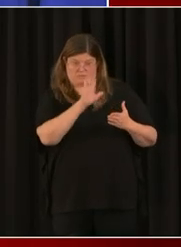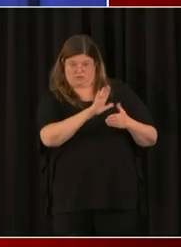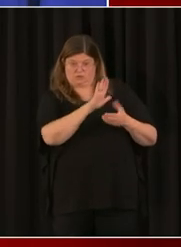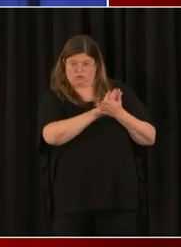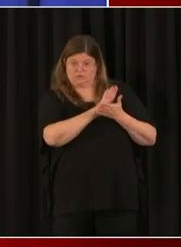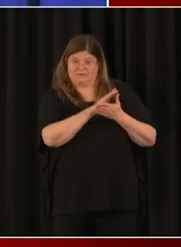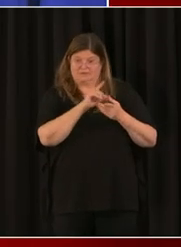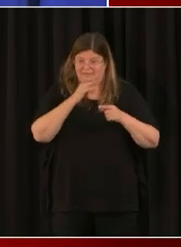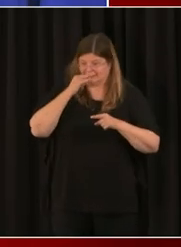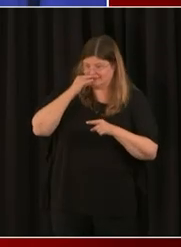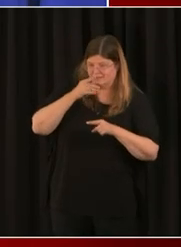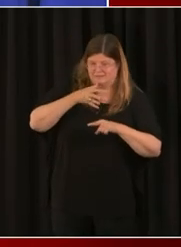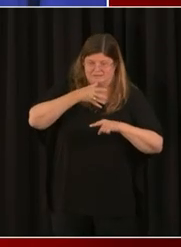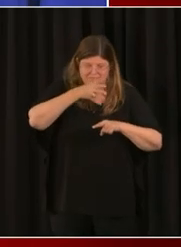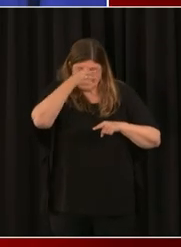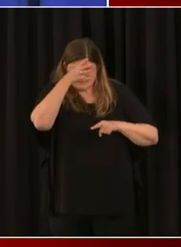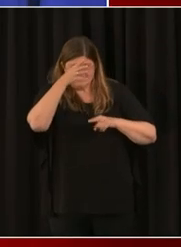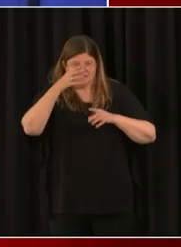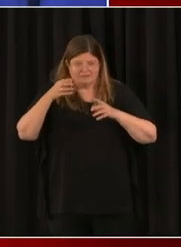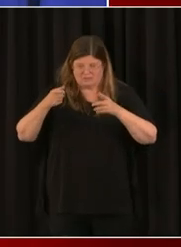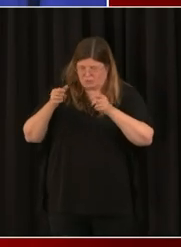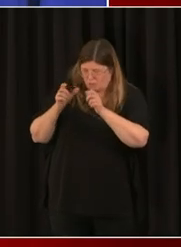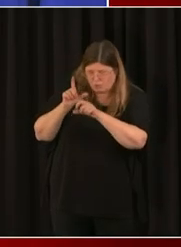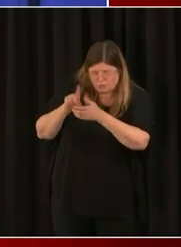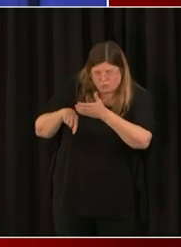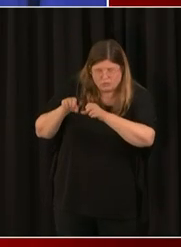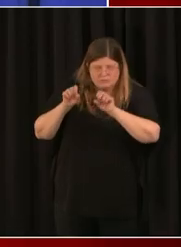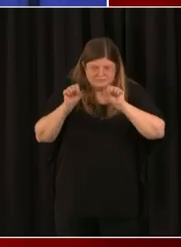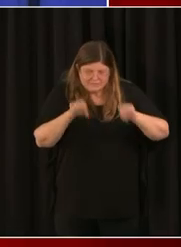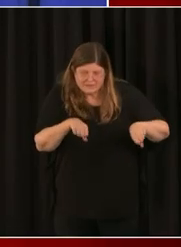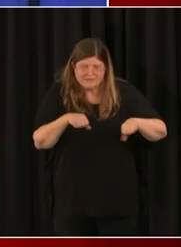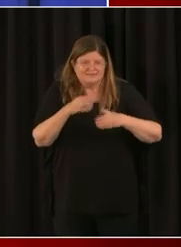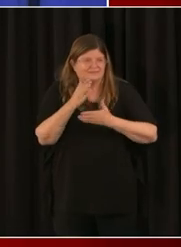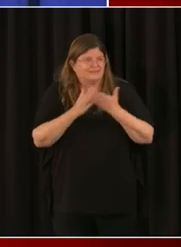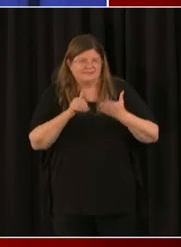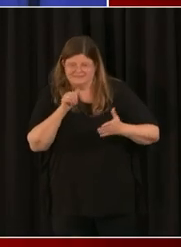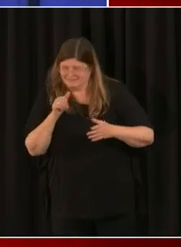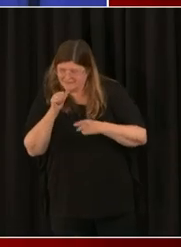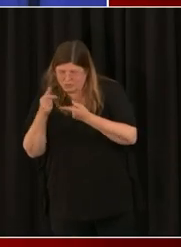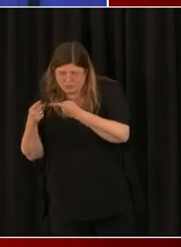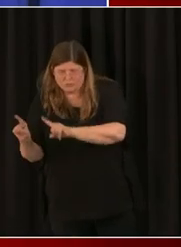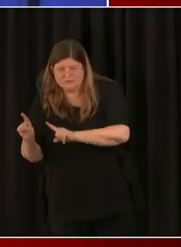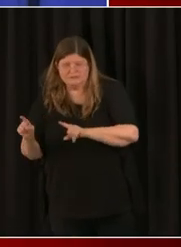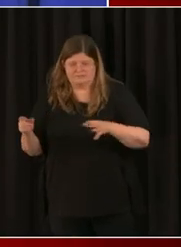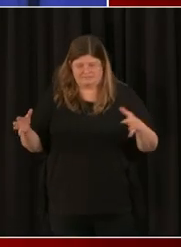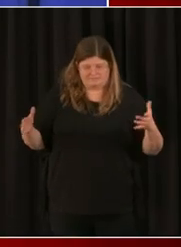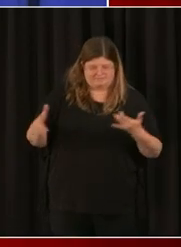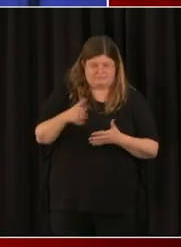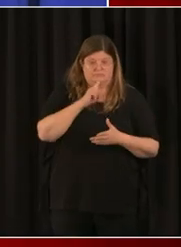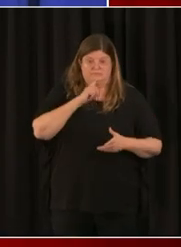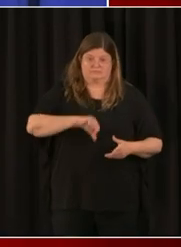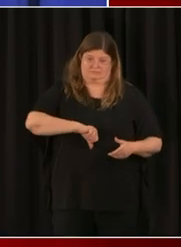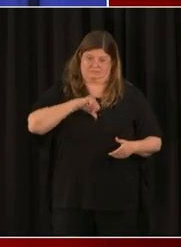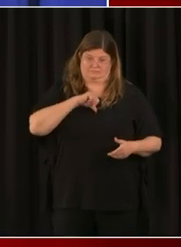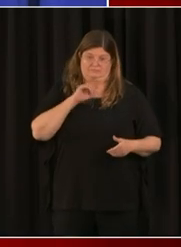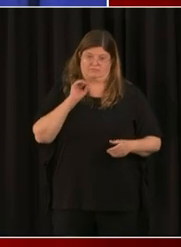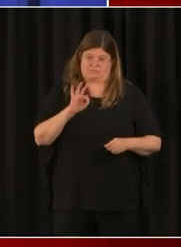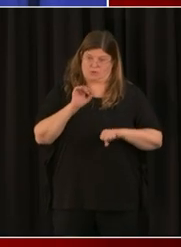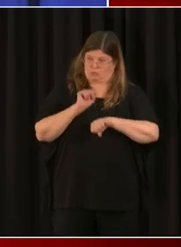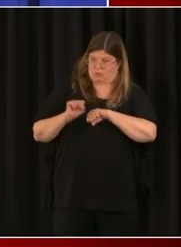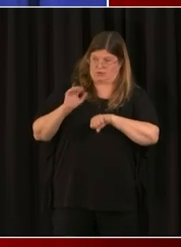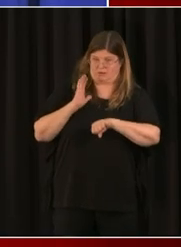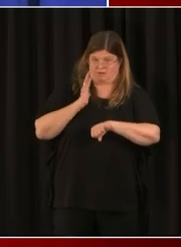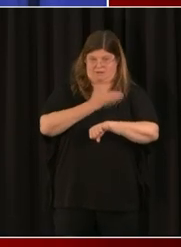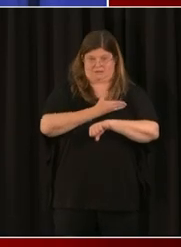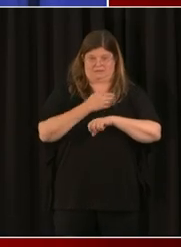communities, kids, parents, and our workforce. So that's where we are. We're very proud of the work